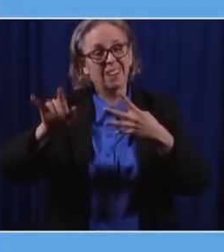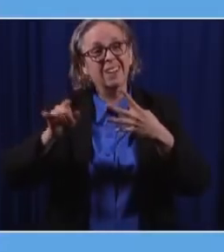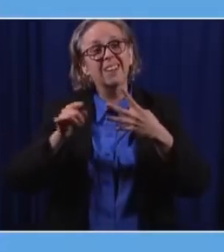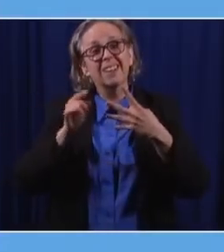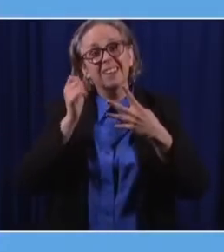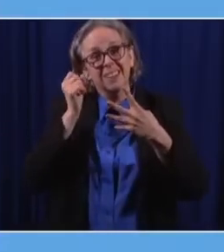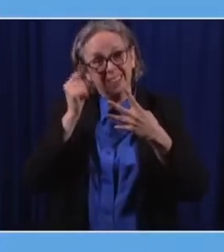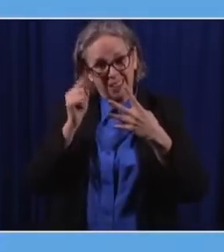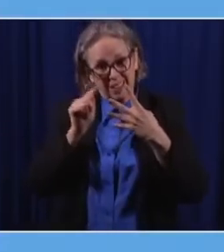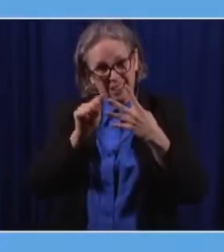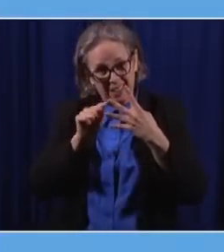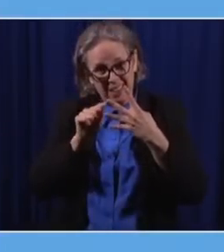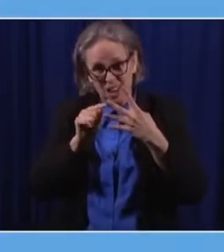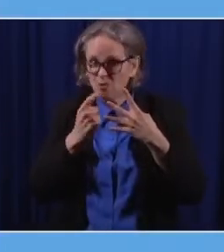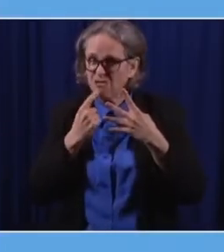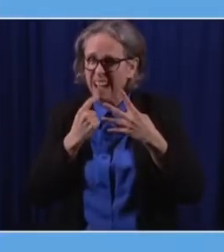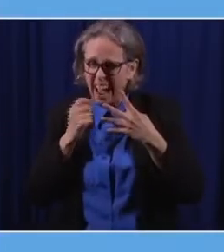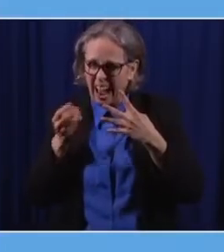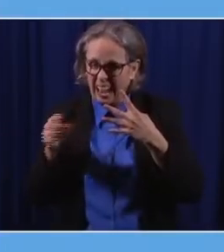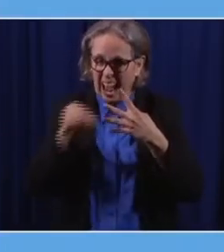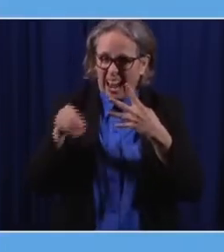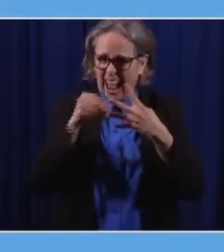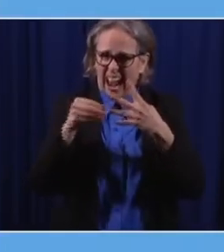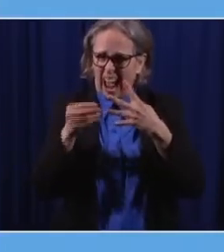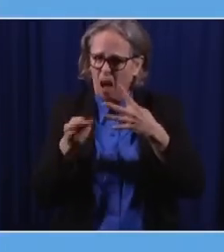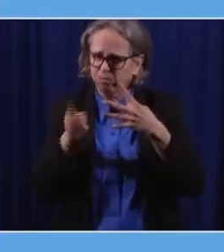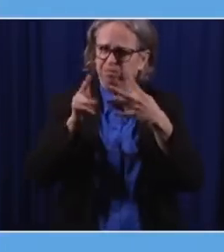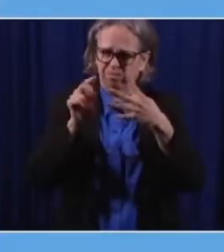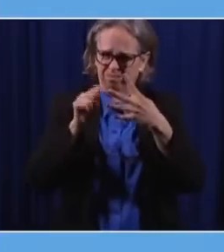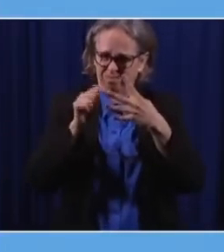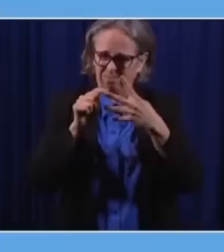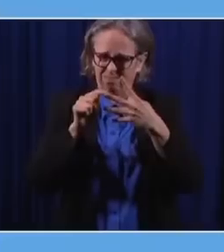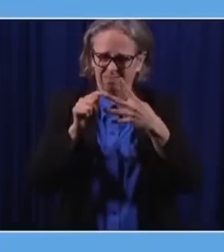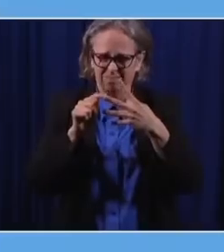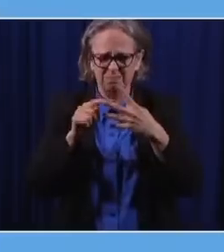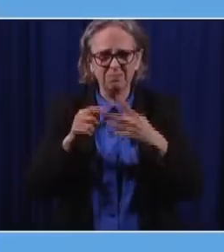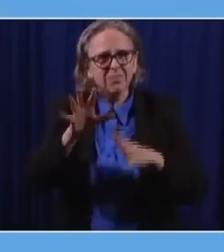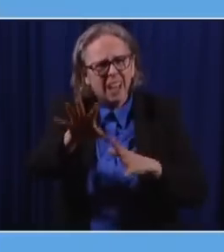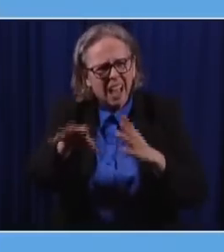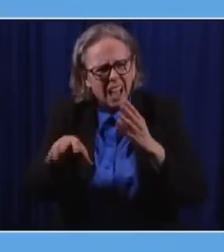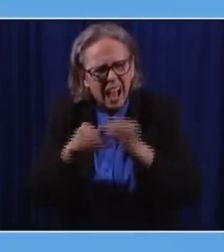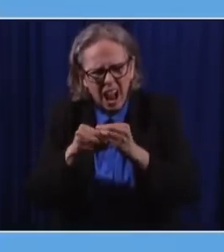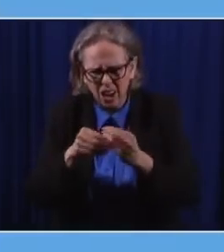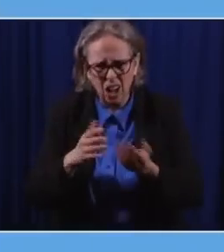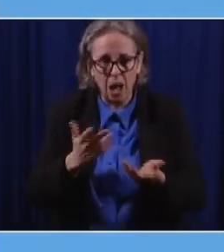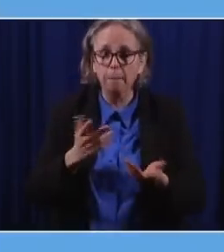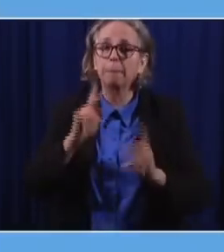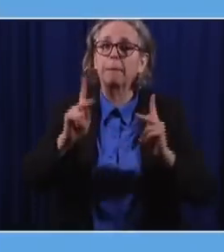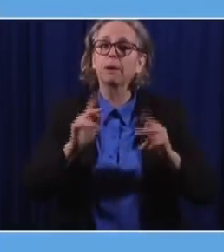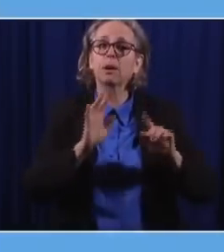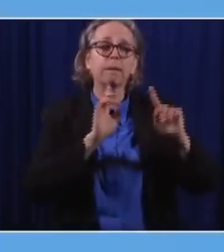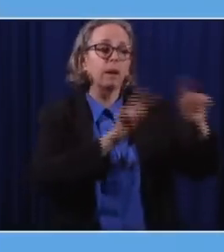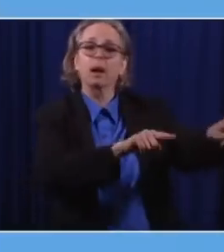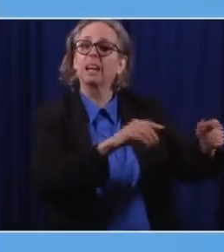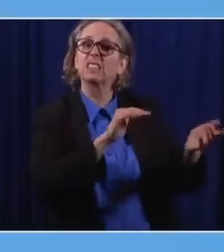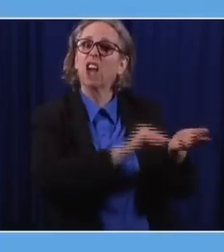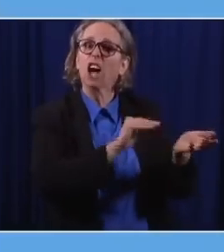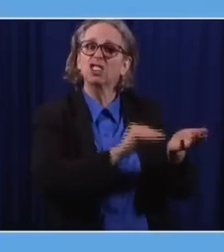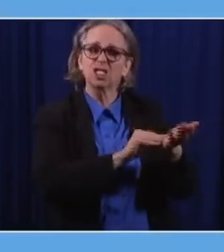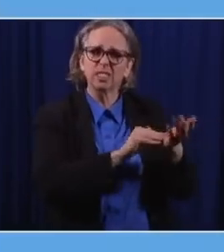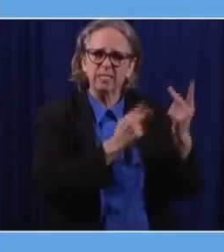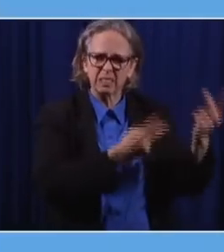continued record-breaking case numbers, we are also seeing more visits than ever to doctors' offices. Those are early indicators, and emergency